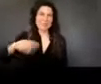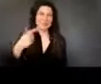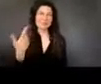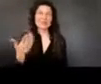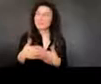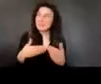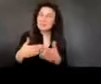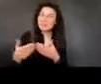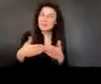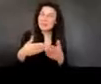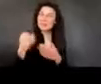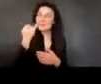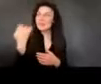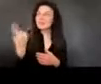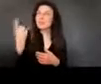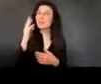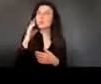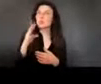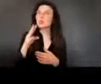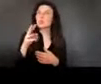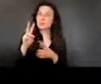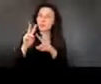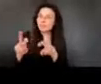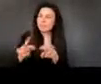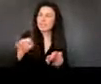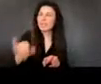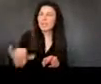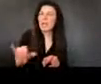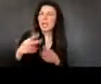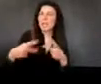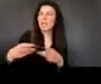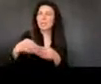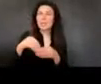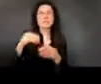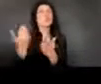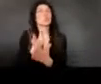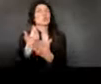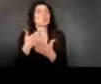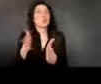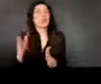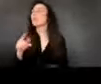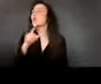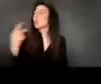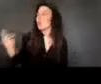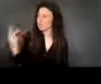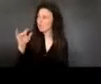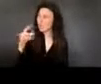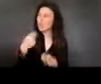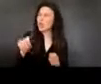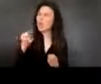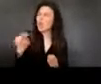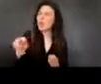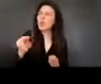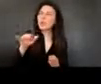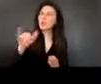this subject. Again, as we have done, we try to see this cyclical nature. We try to actually